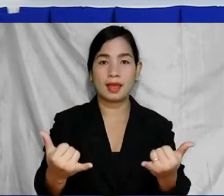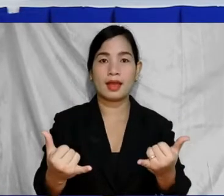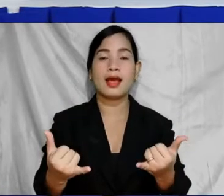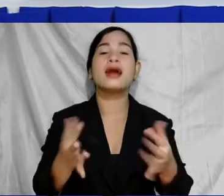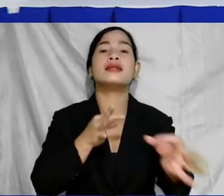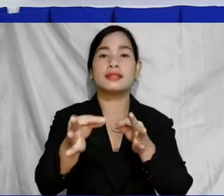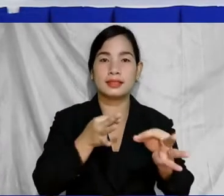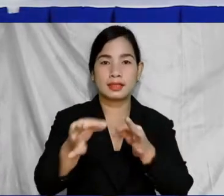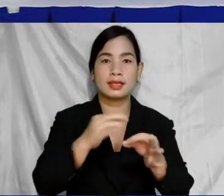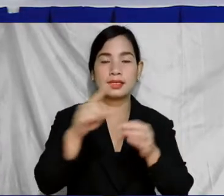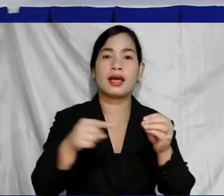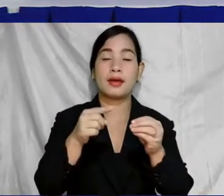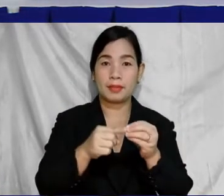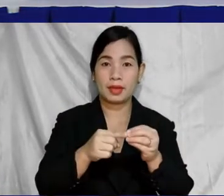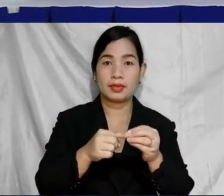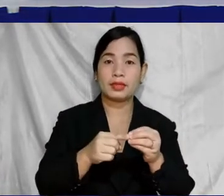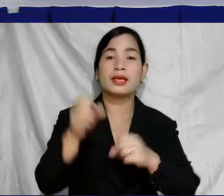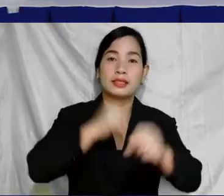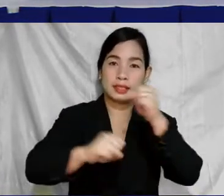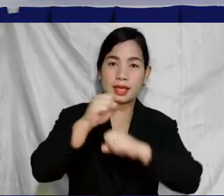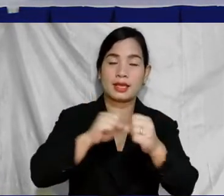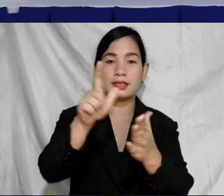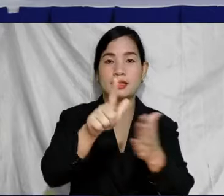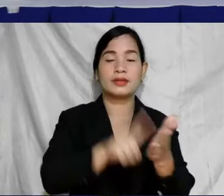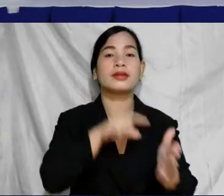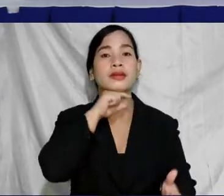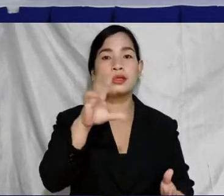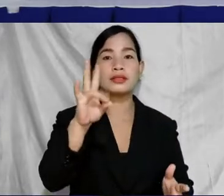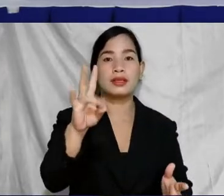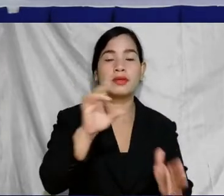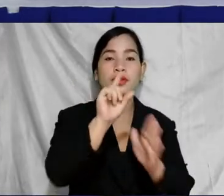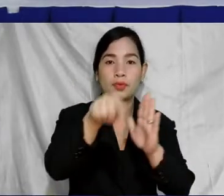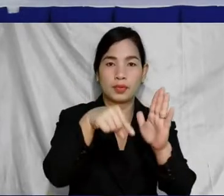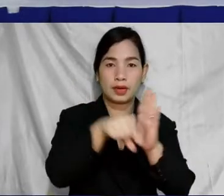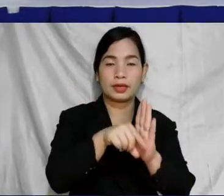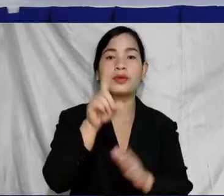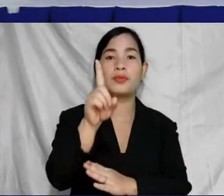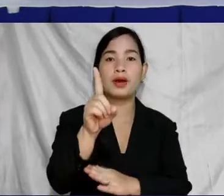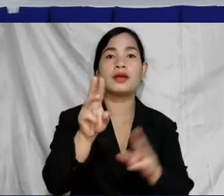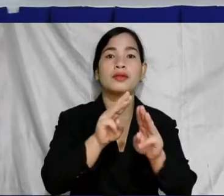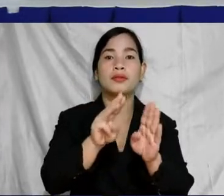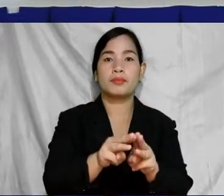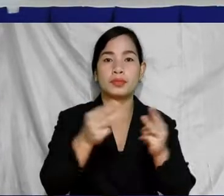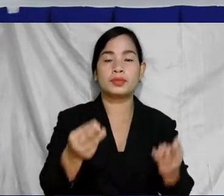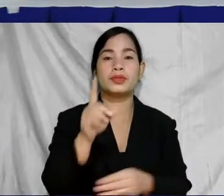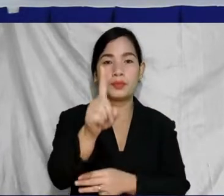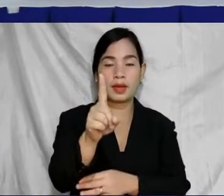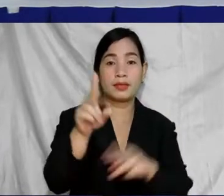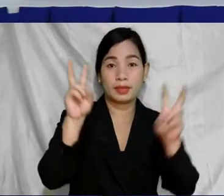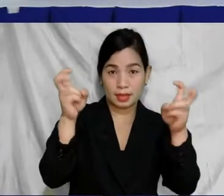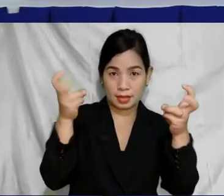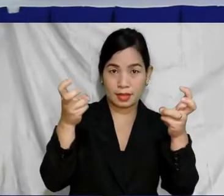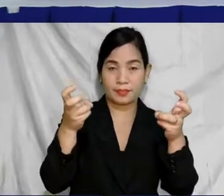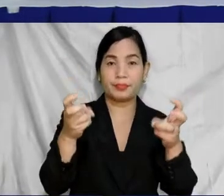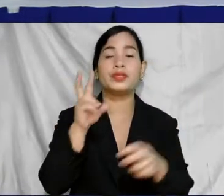Sulaiman. Today, we will be discussing about science lesson in Grade 7, Quarter 1,